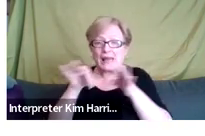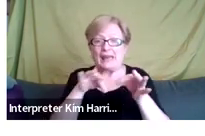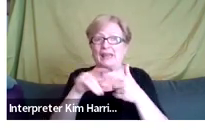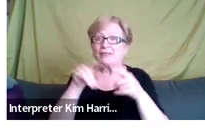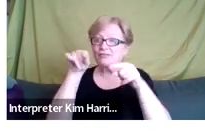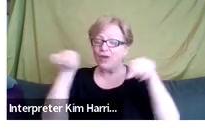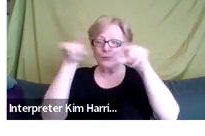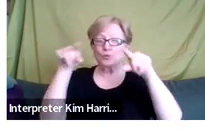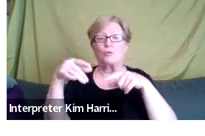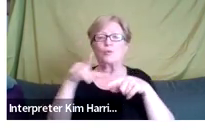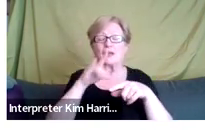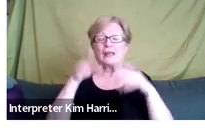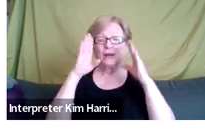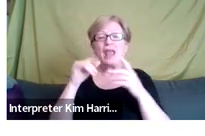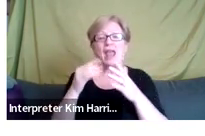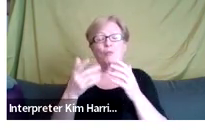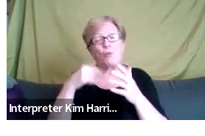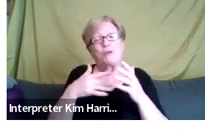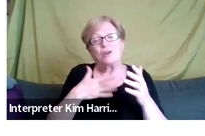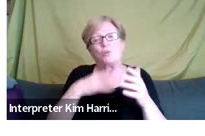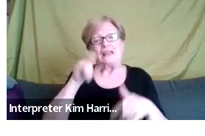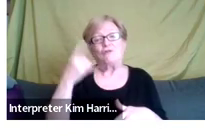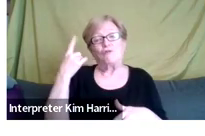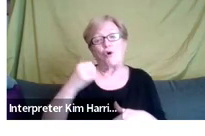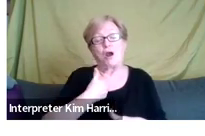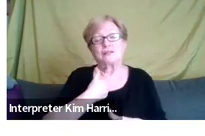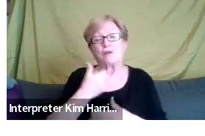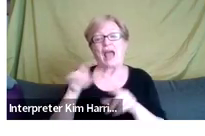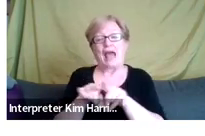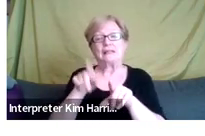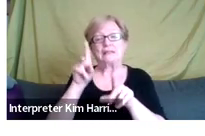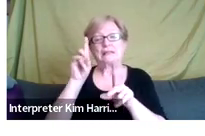we feel we need for ourselves.